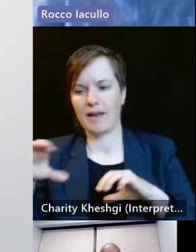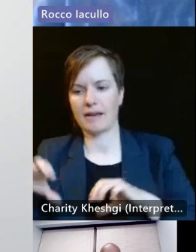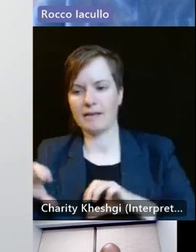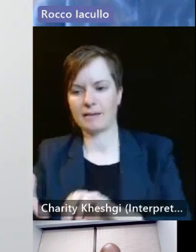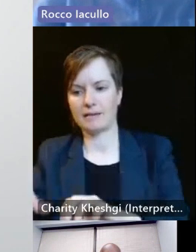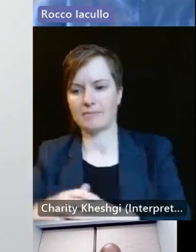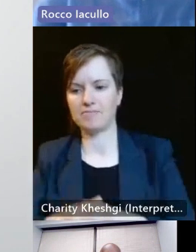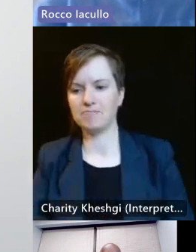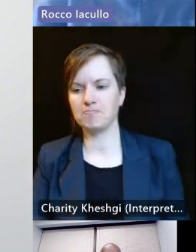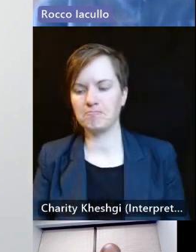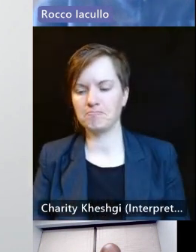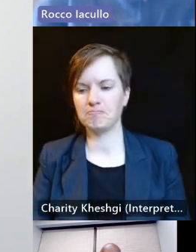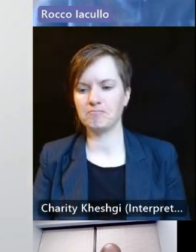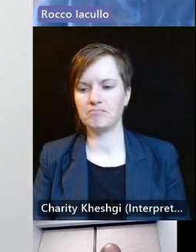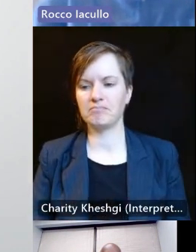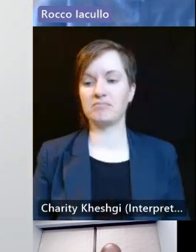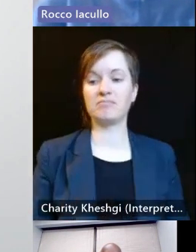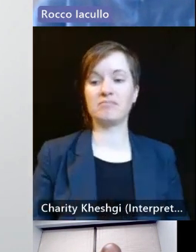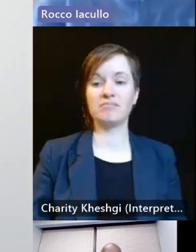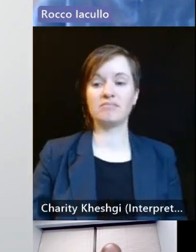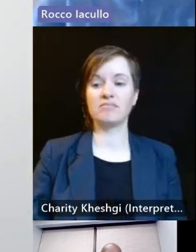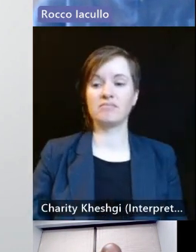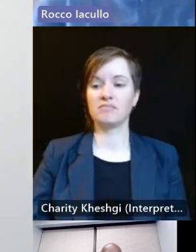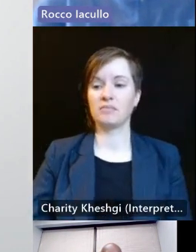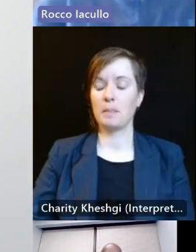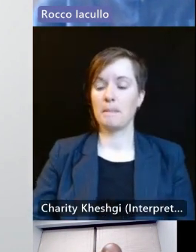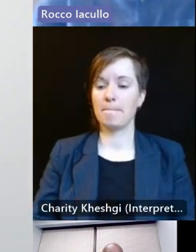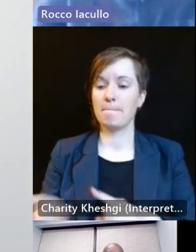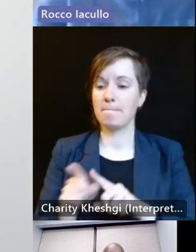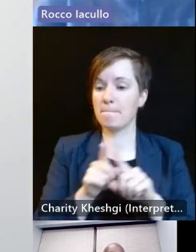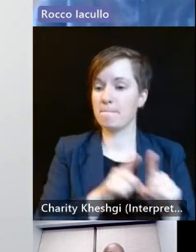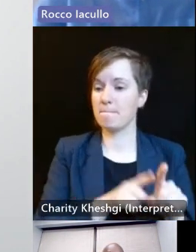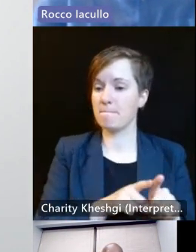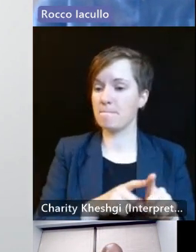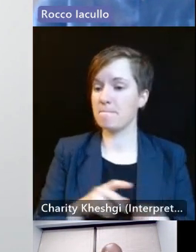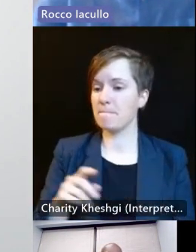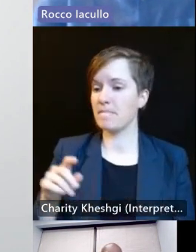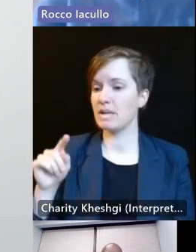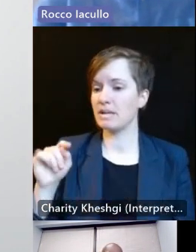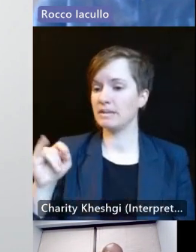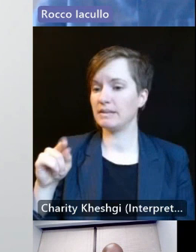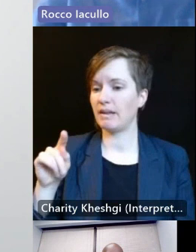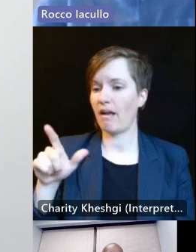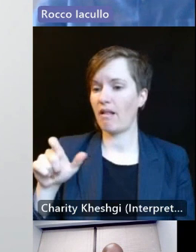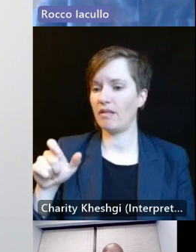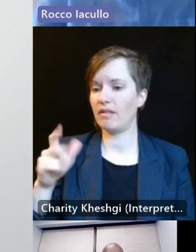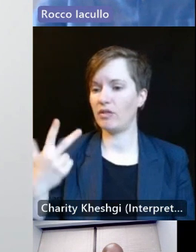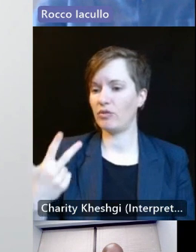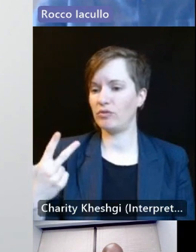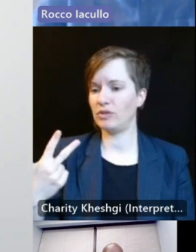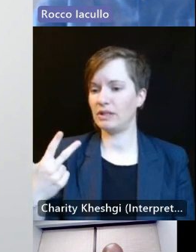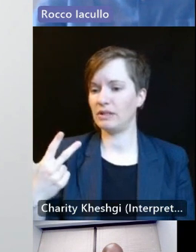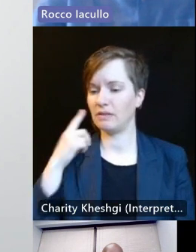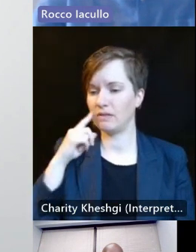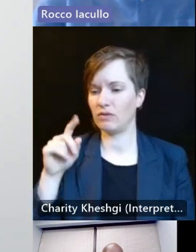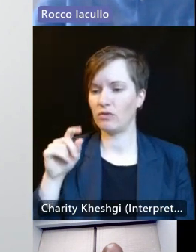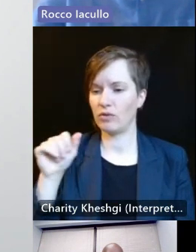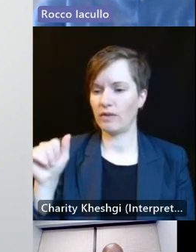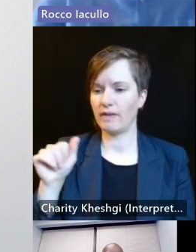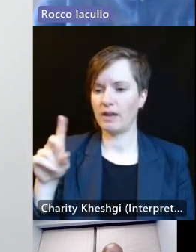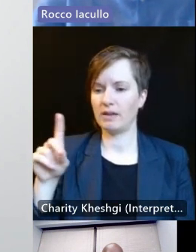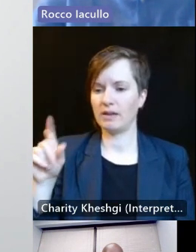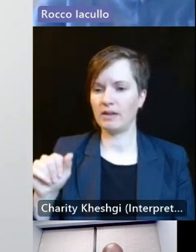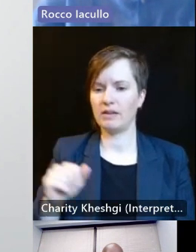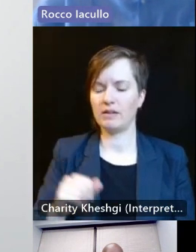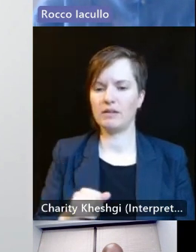On the other hand, Title III of the ADA applies to what the law